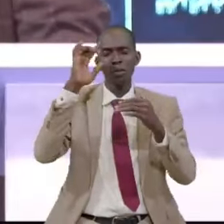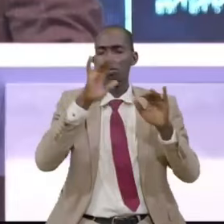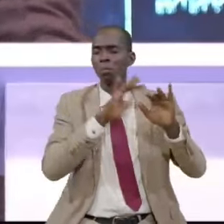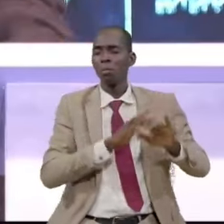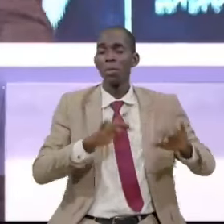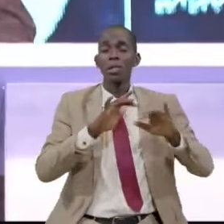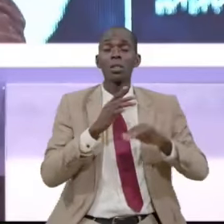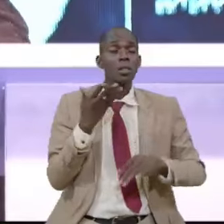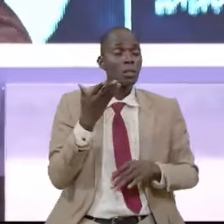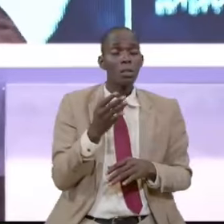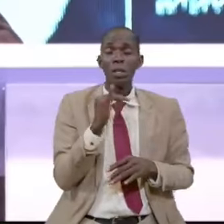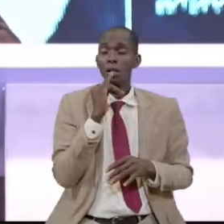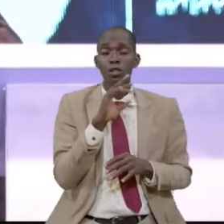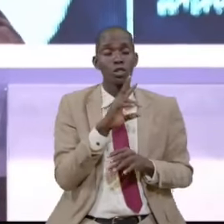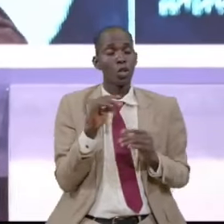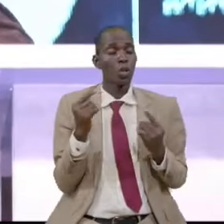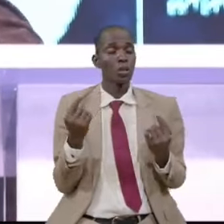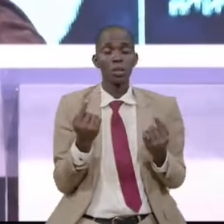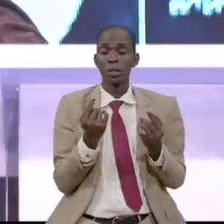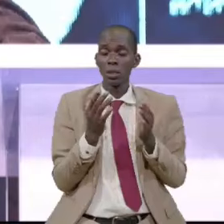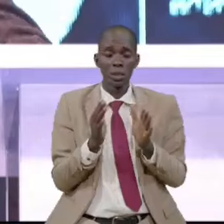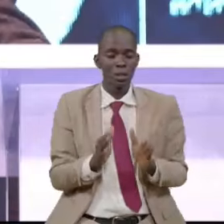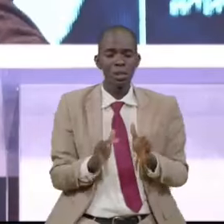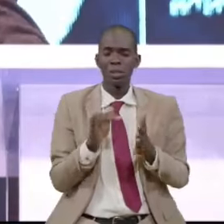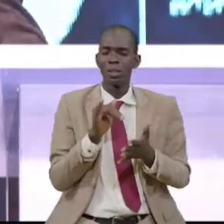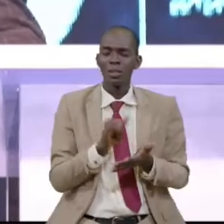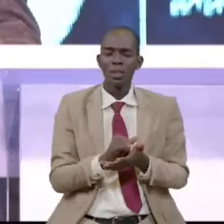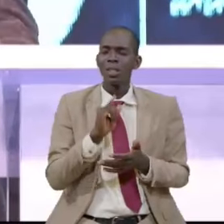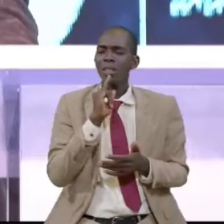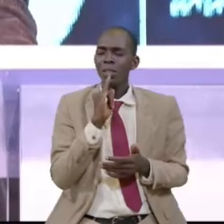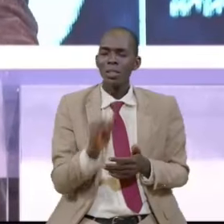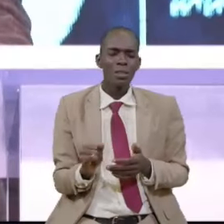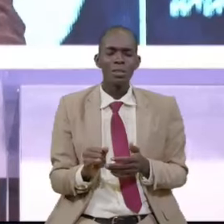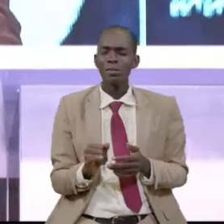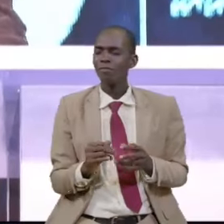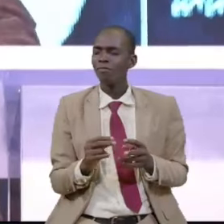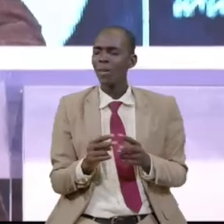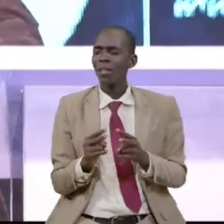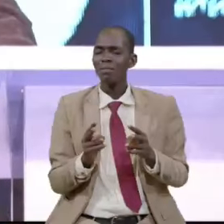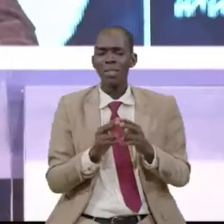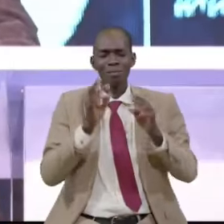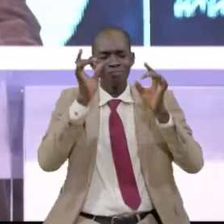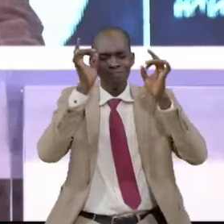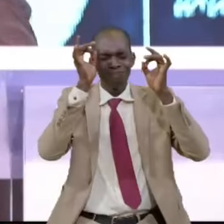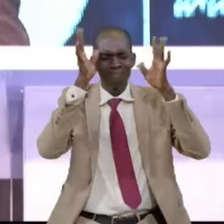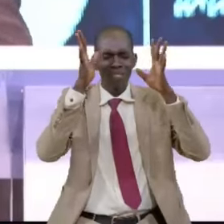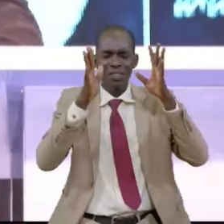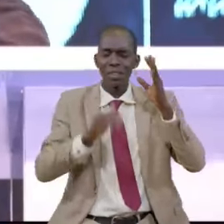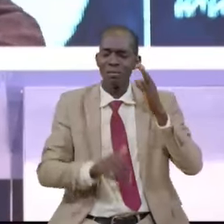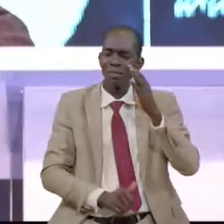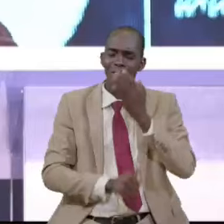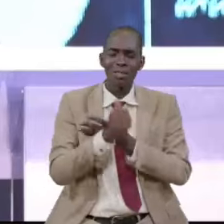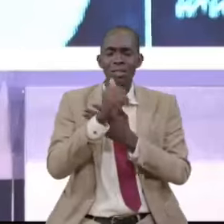sin that is so deadly sinful, devilishly sinful. There is